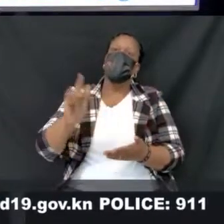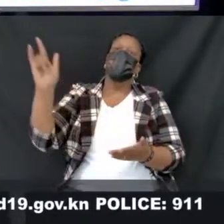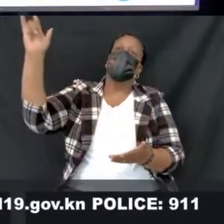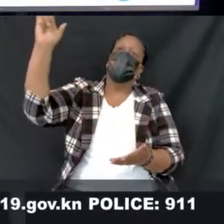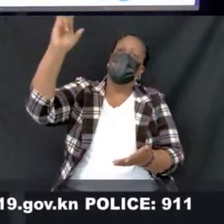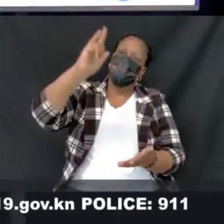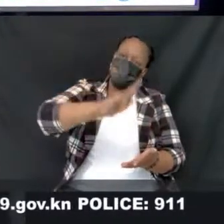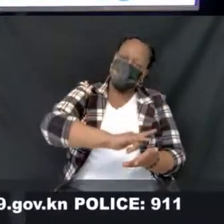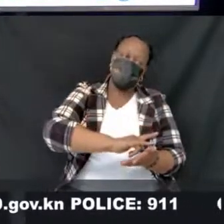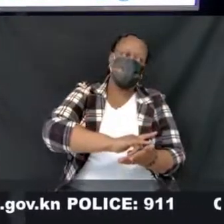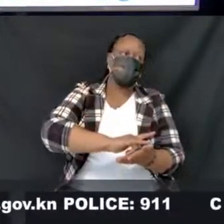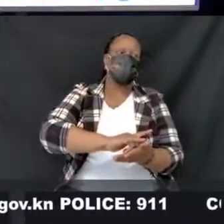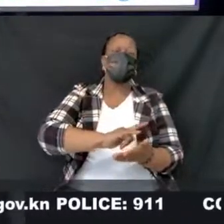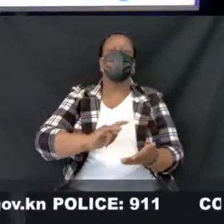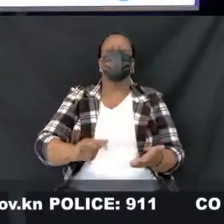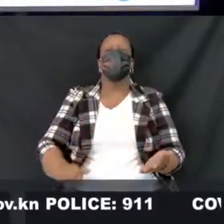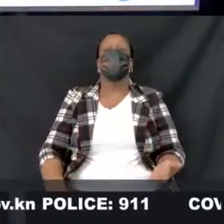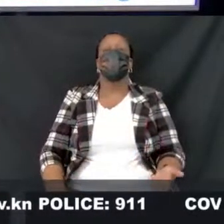regulation requires.